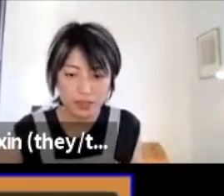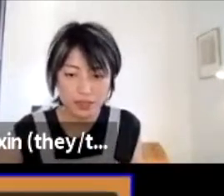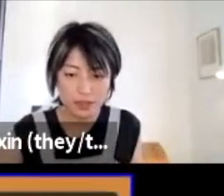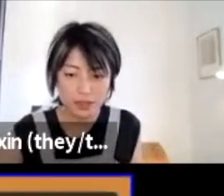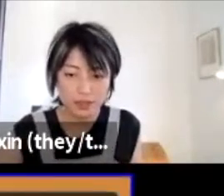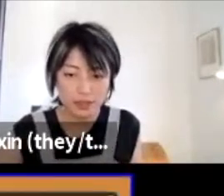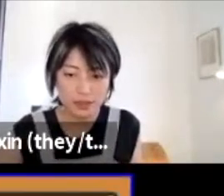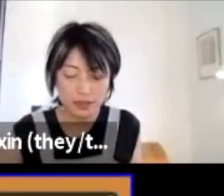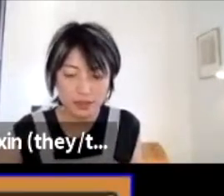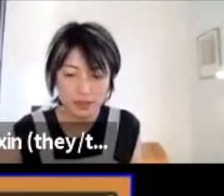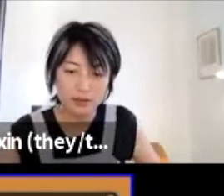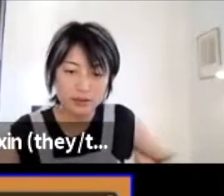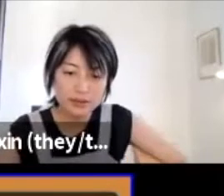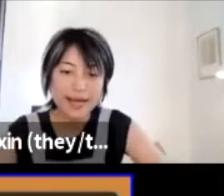and